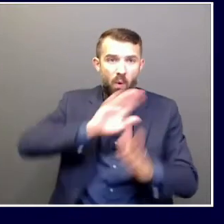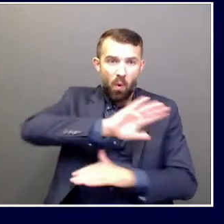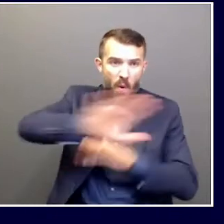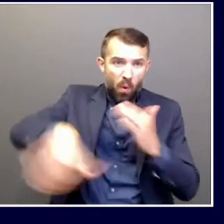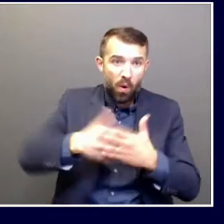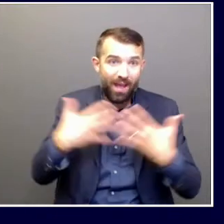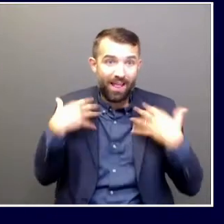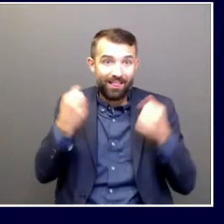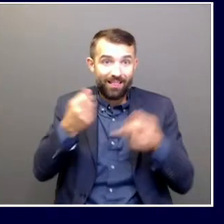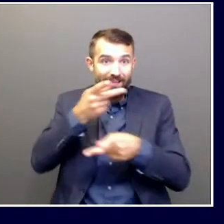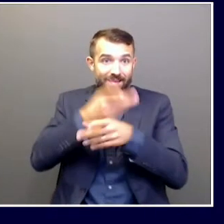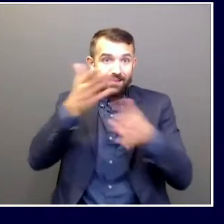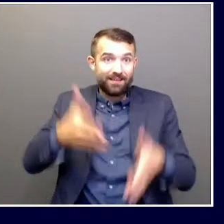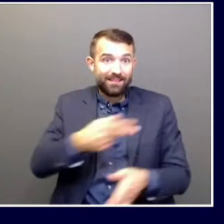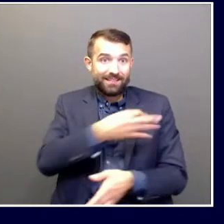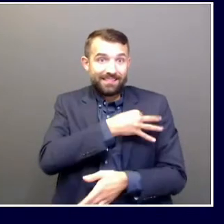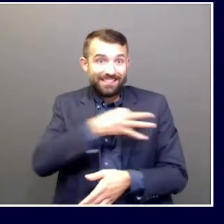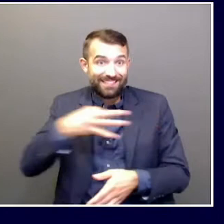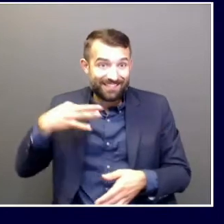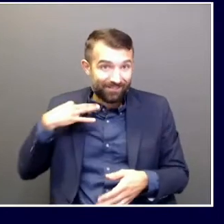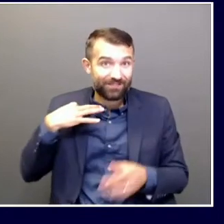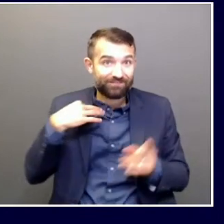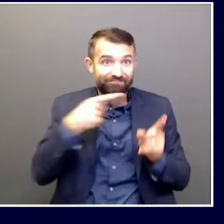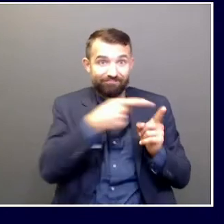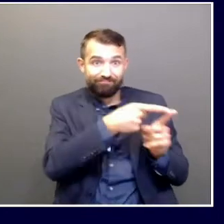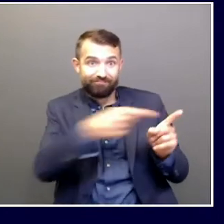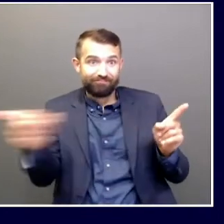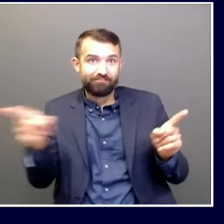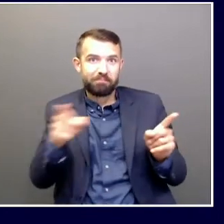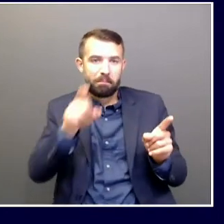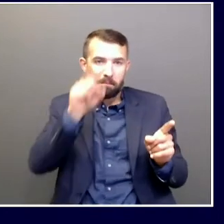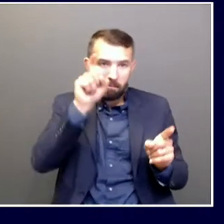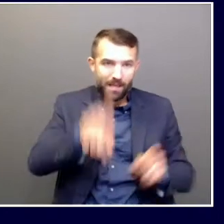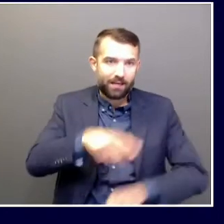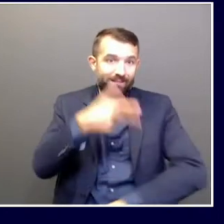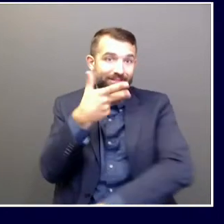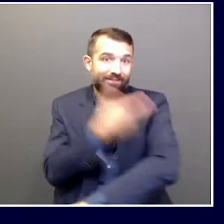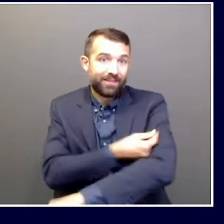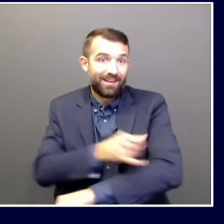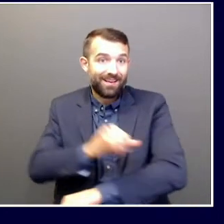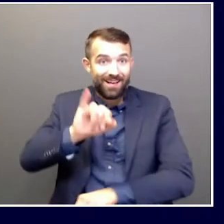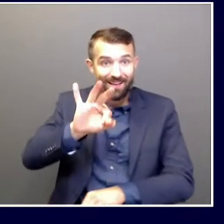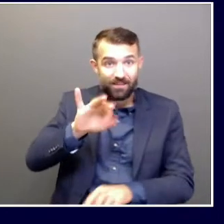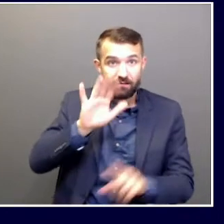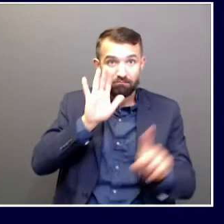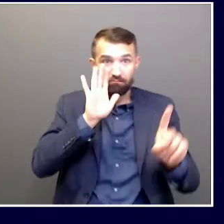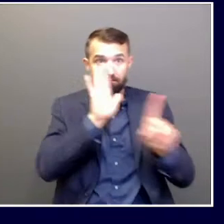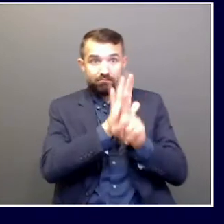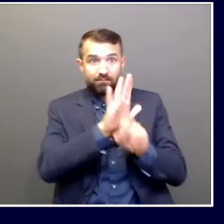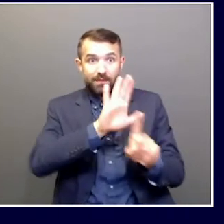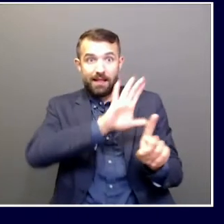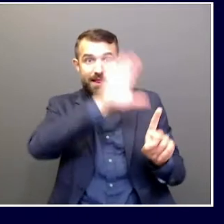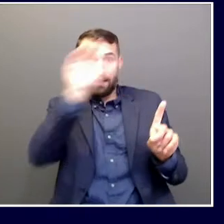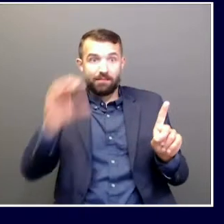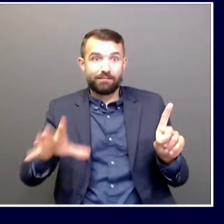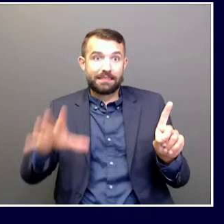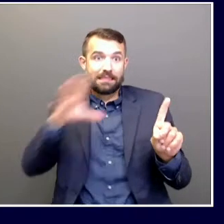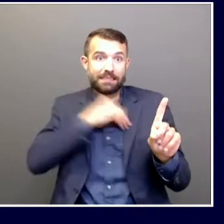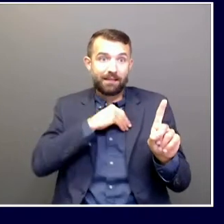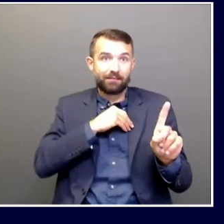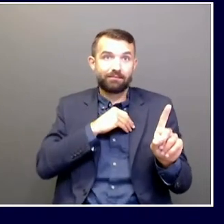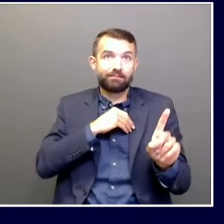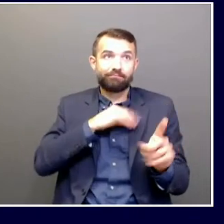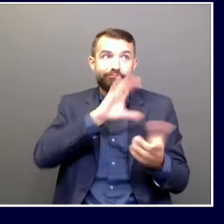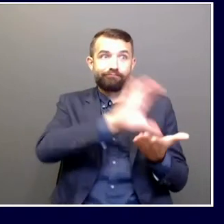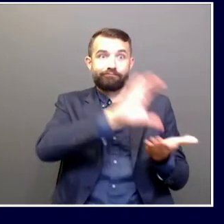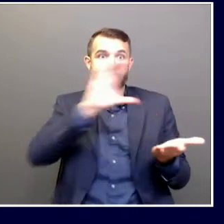receiving Medicare and Medicaid funding to be vaccinated without this alternative of tests. So there is something qualitatively different about